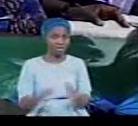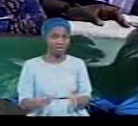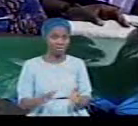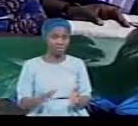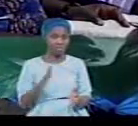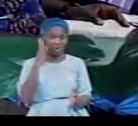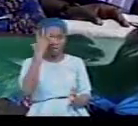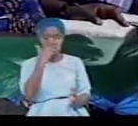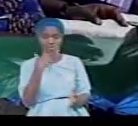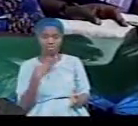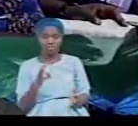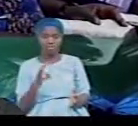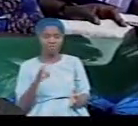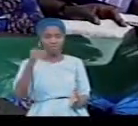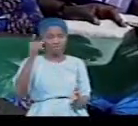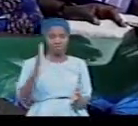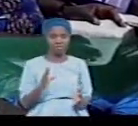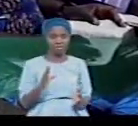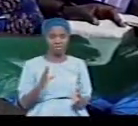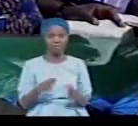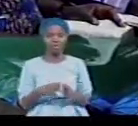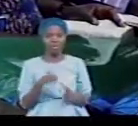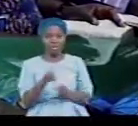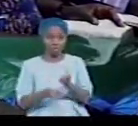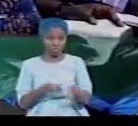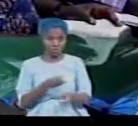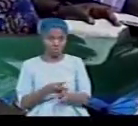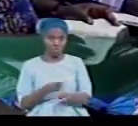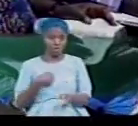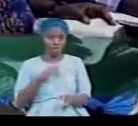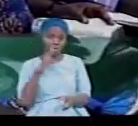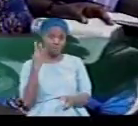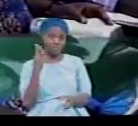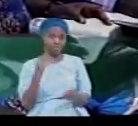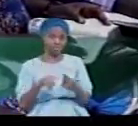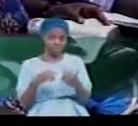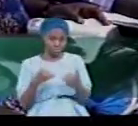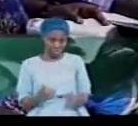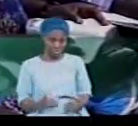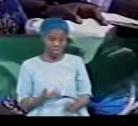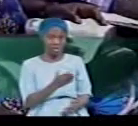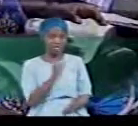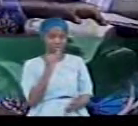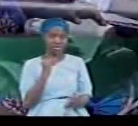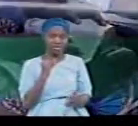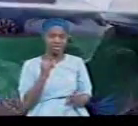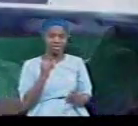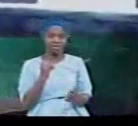The world were ministered to, there is sophistication in crime,